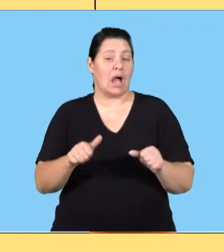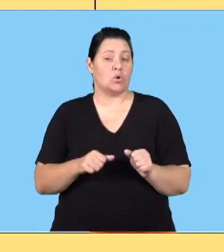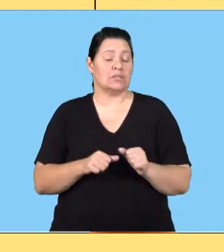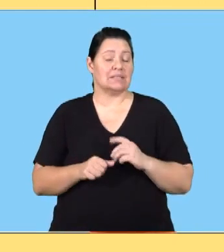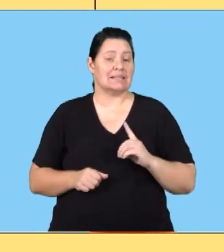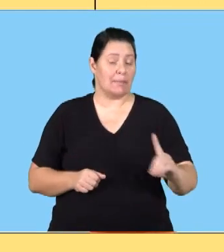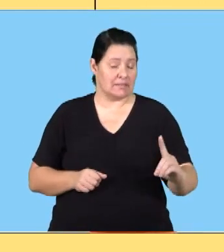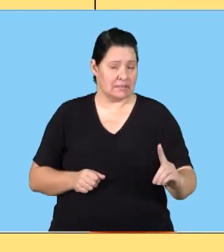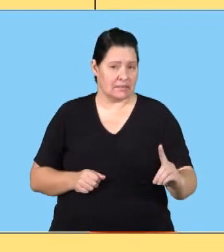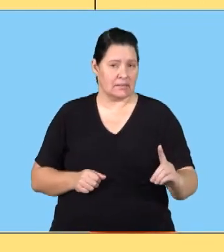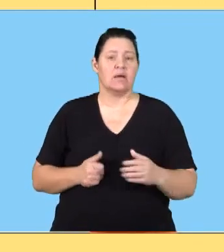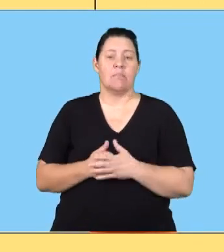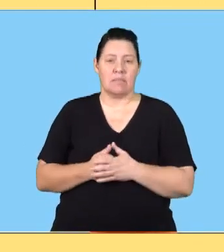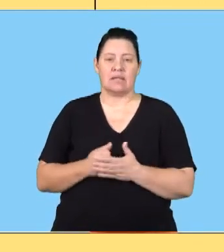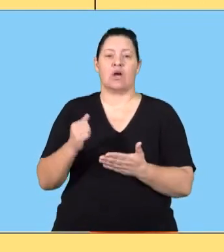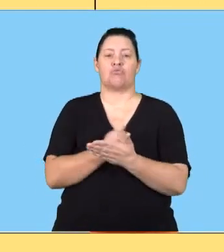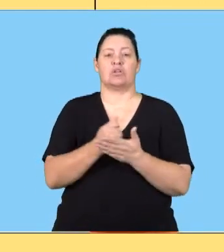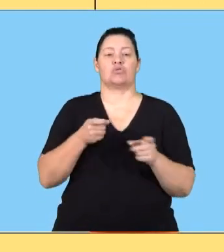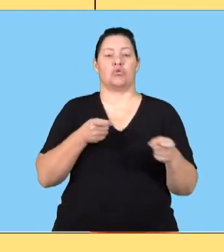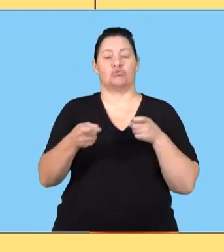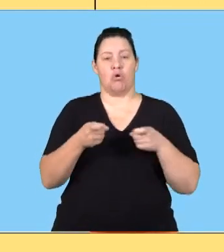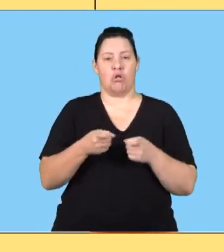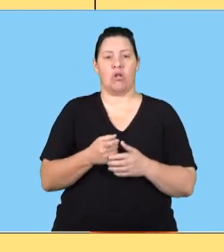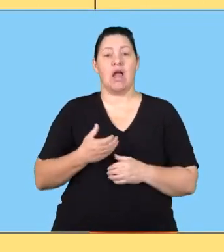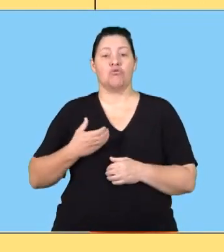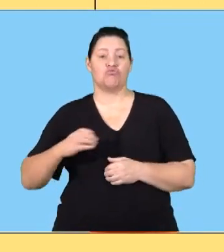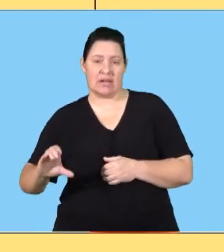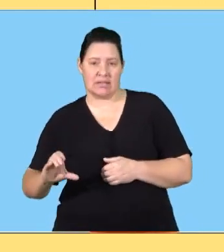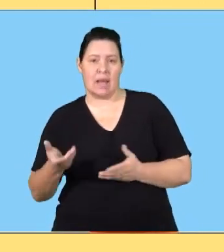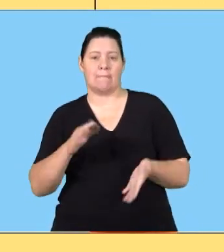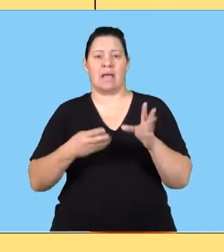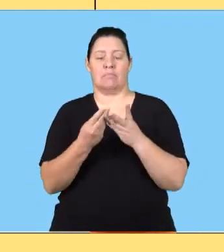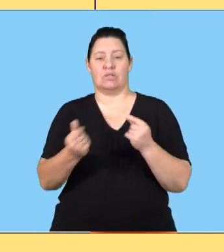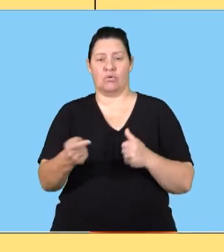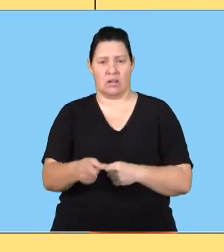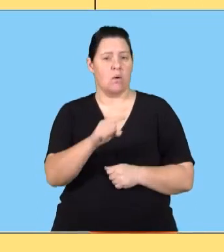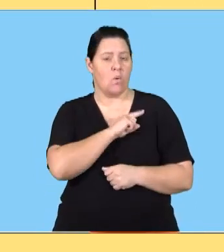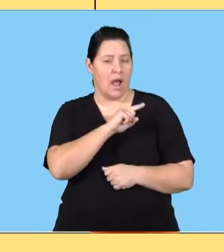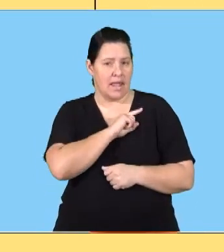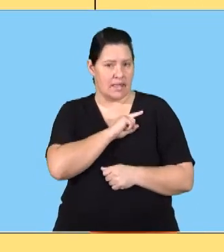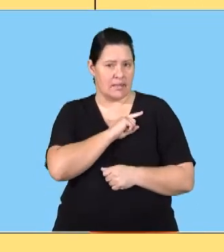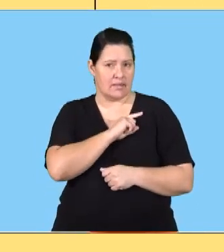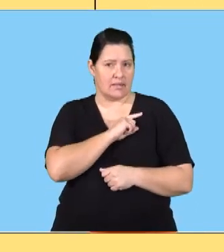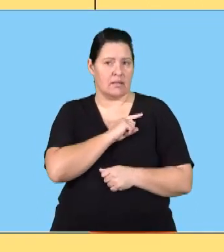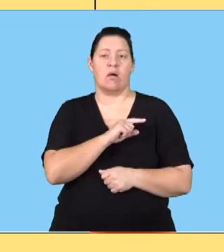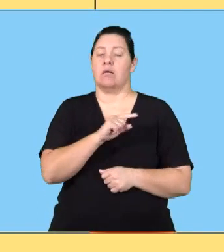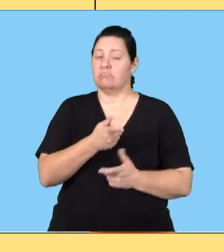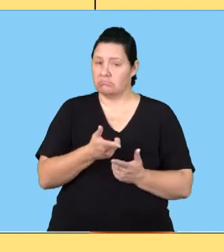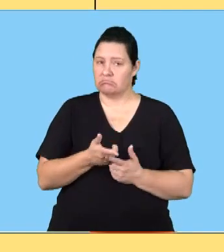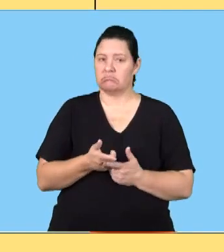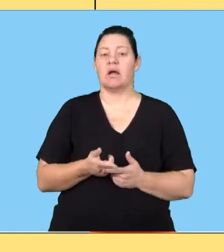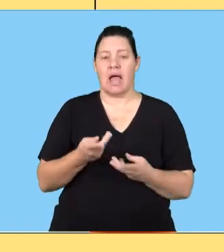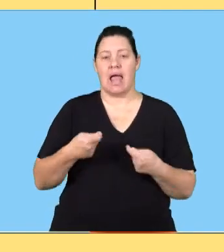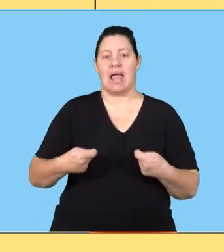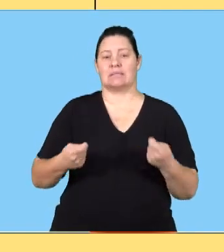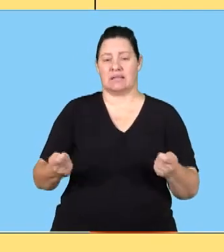we debit? We debit our creditors control and we credit packing materials. Why? Because it